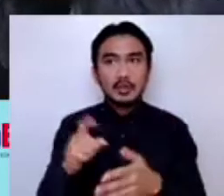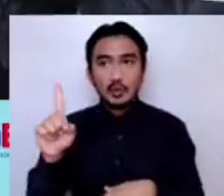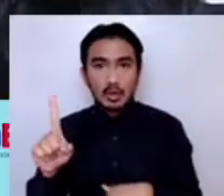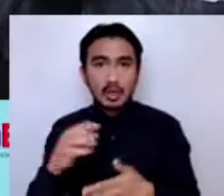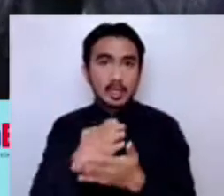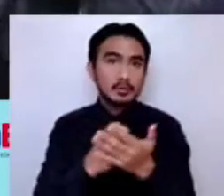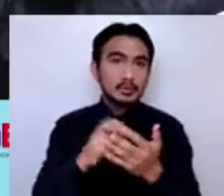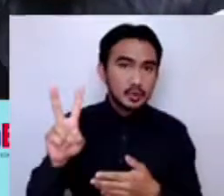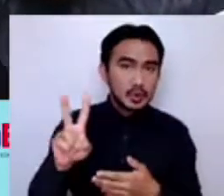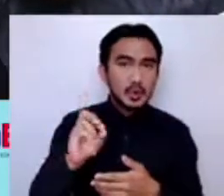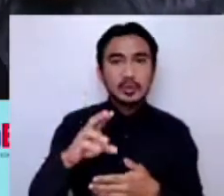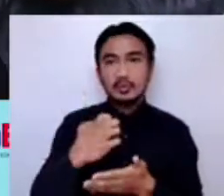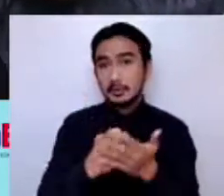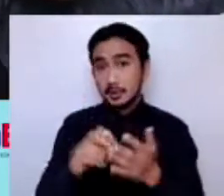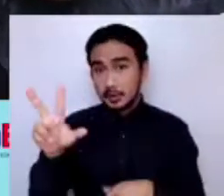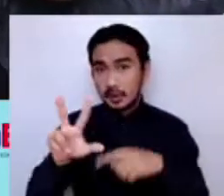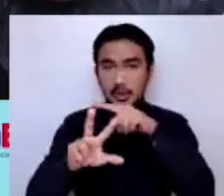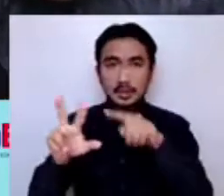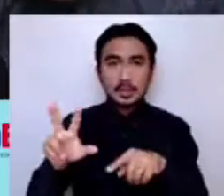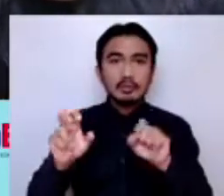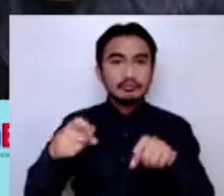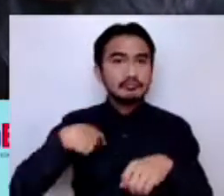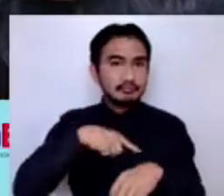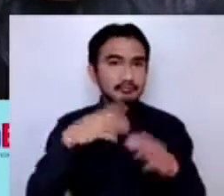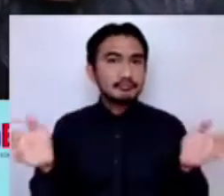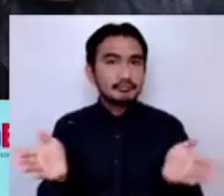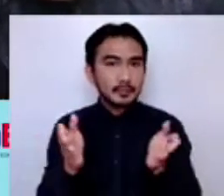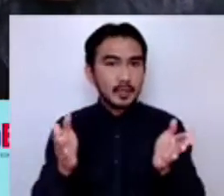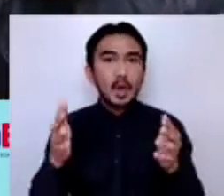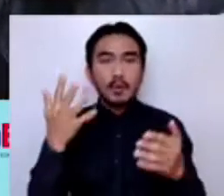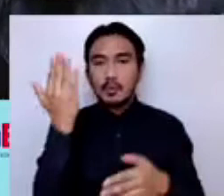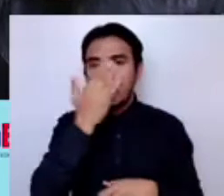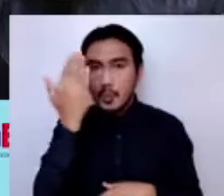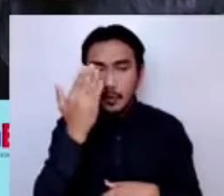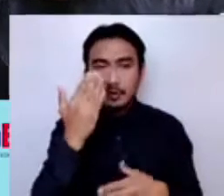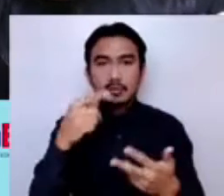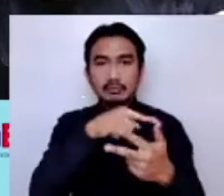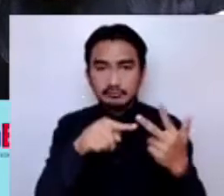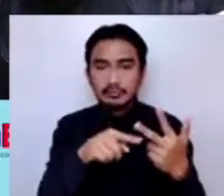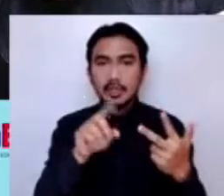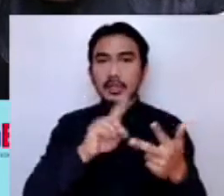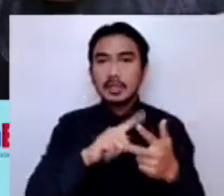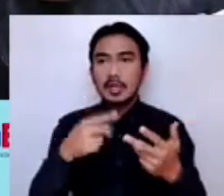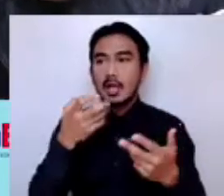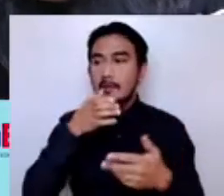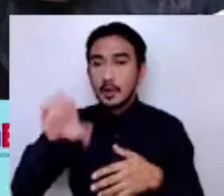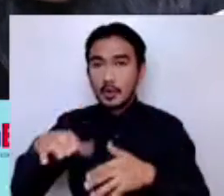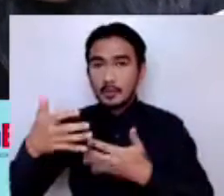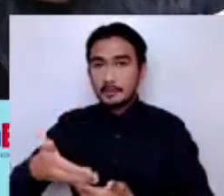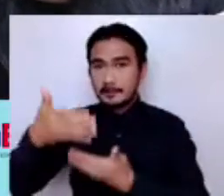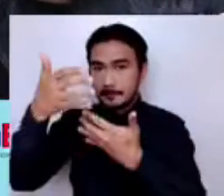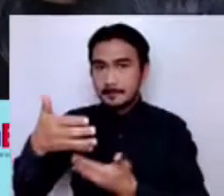episode 3, we encourage everyone watching this episode to please comment on our chat box below so that